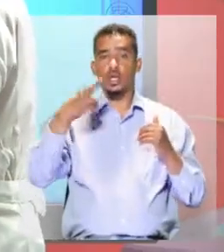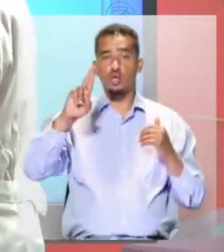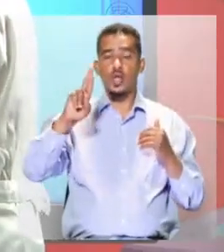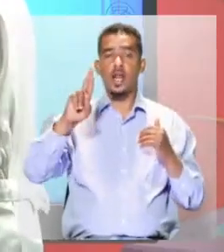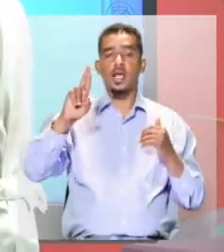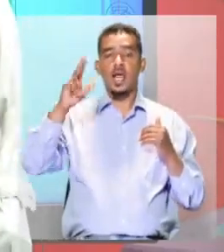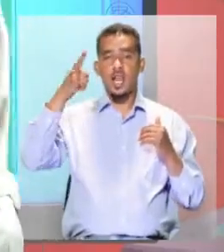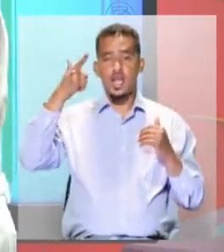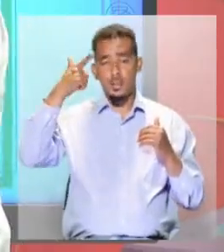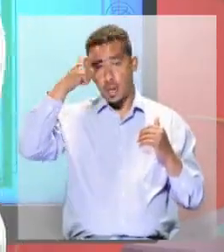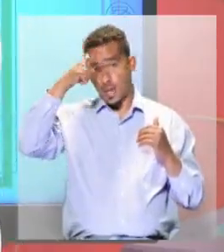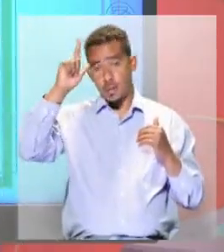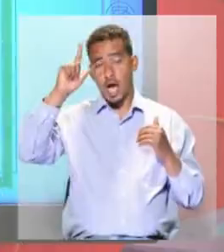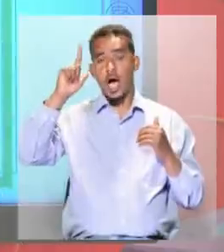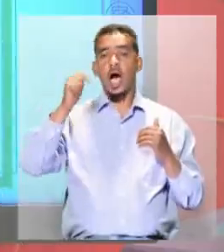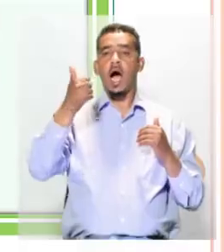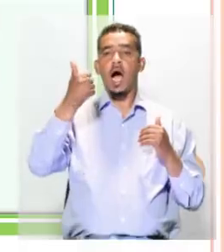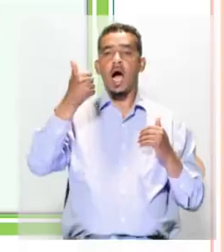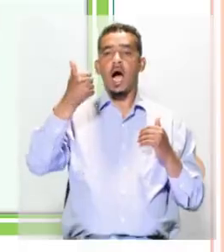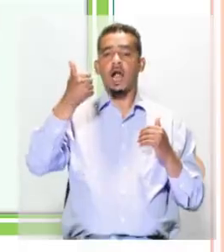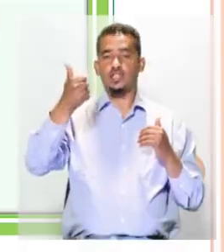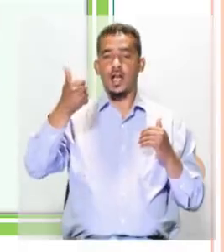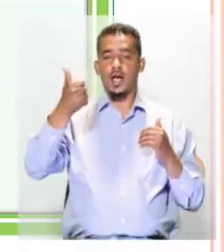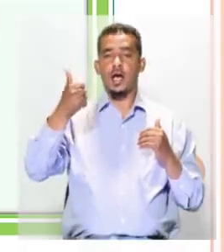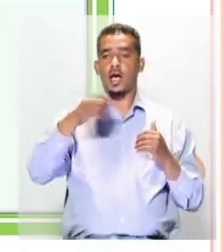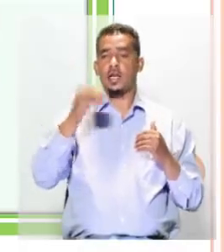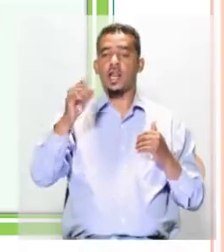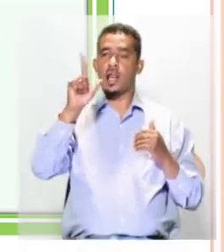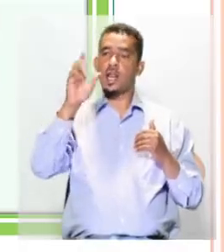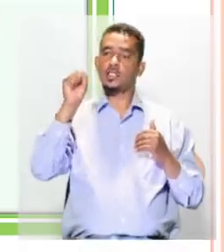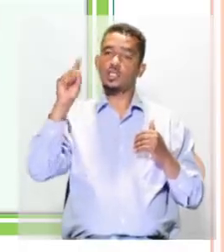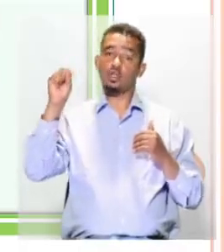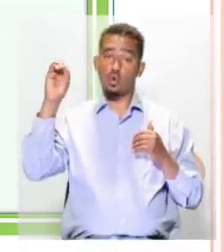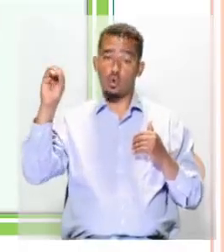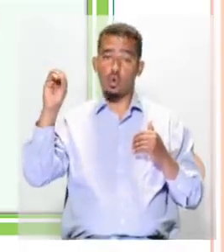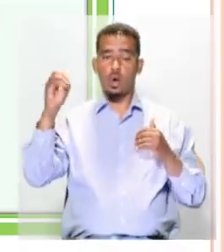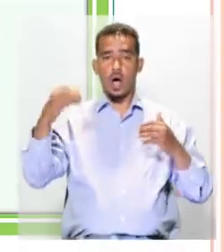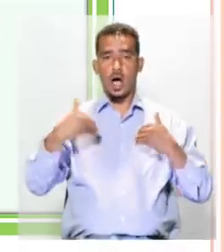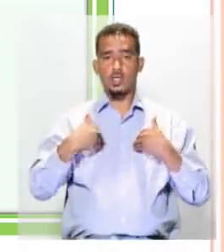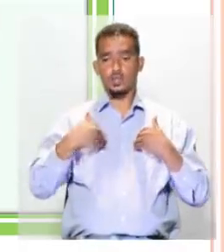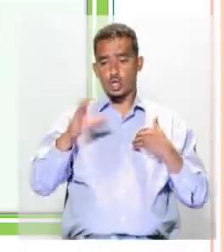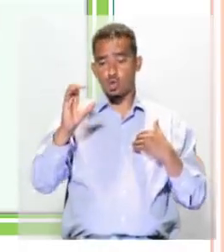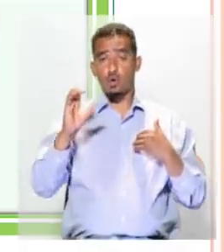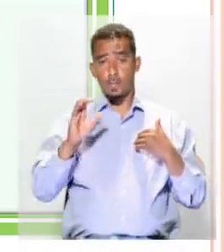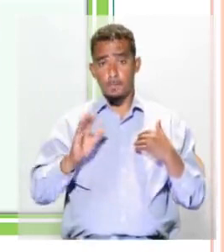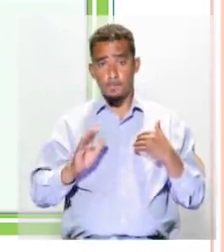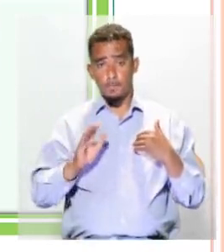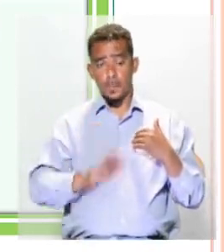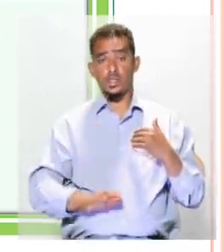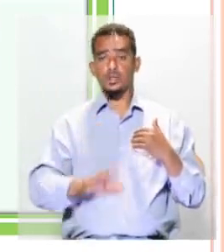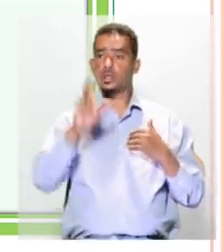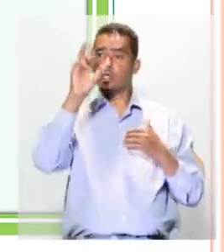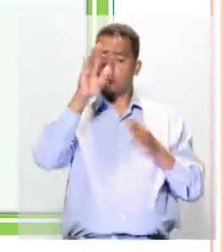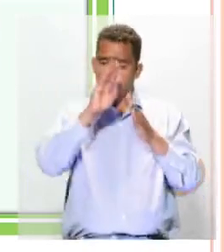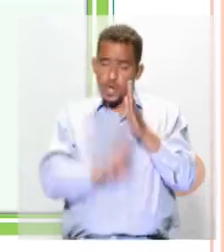Libya, Namibia, Algeria, and Lesotho countries have crude birth rates below